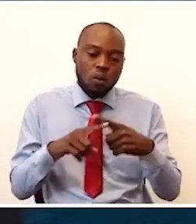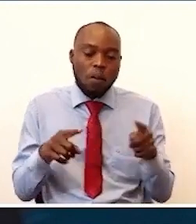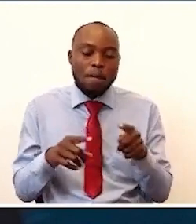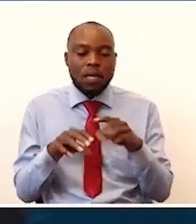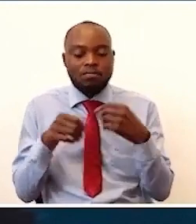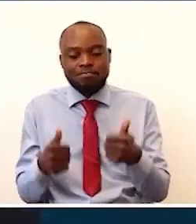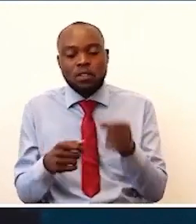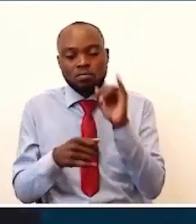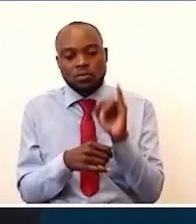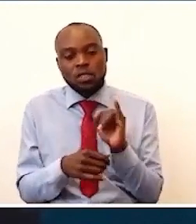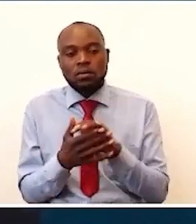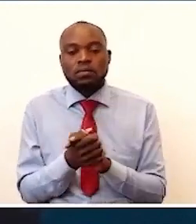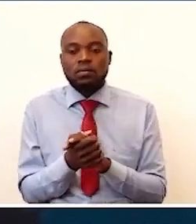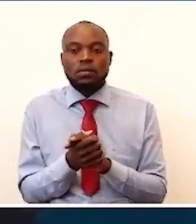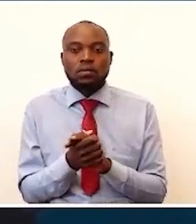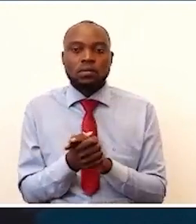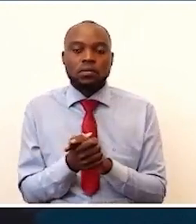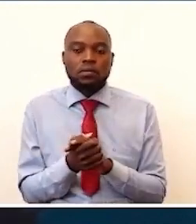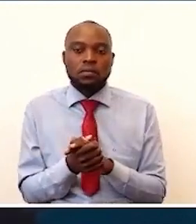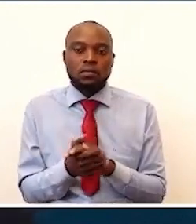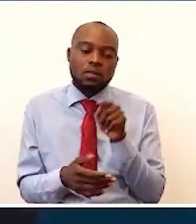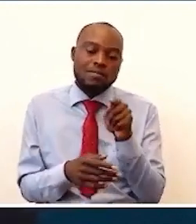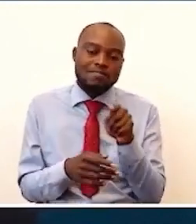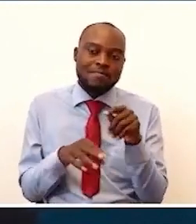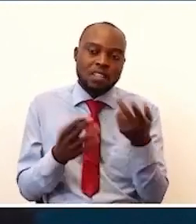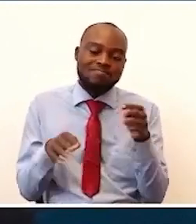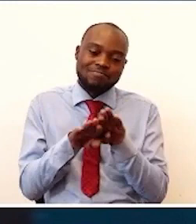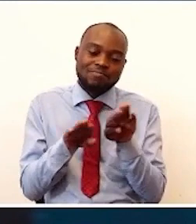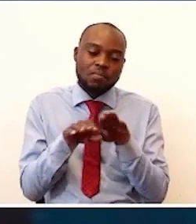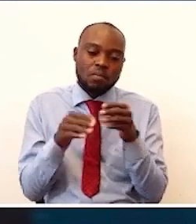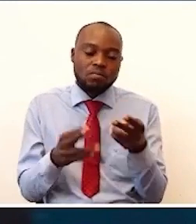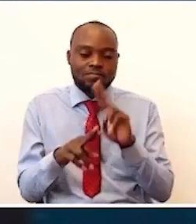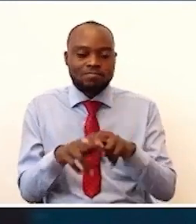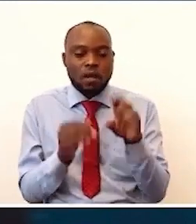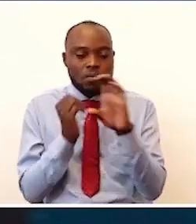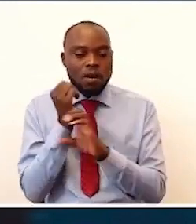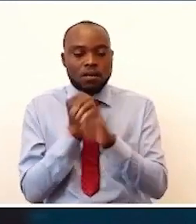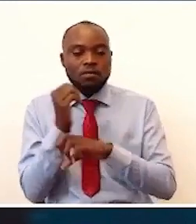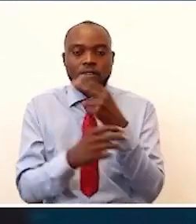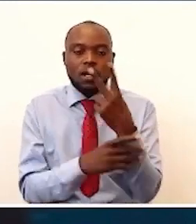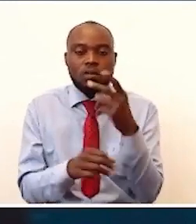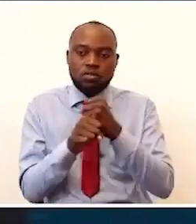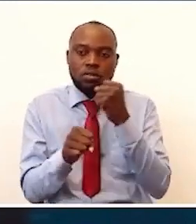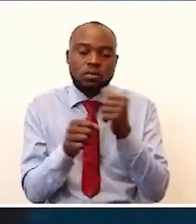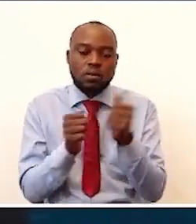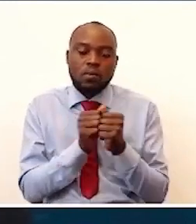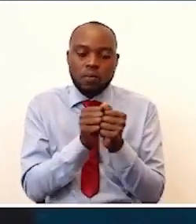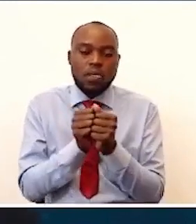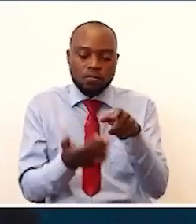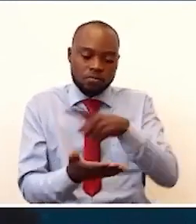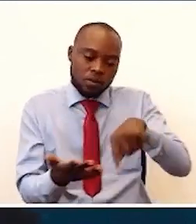issuance. And this is like our offer now to countries and to work together around